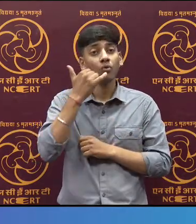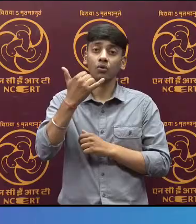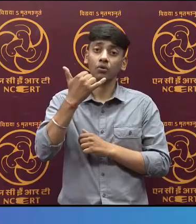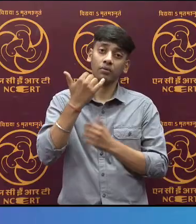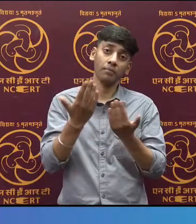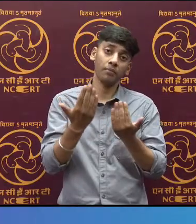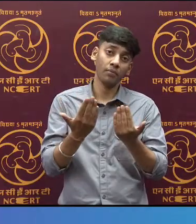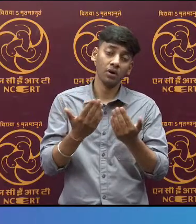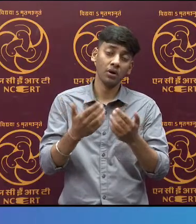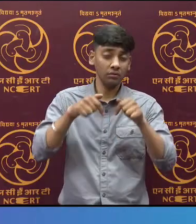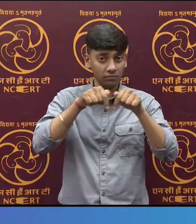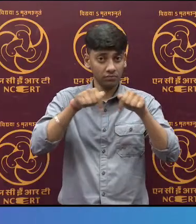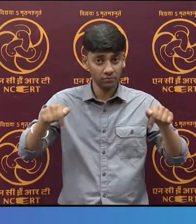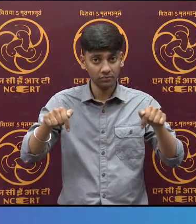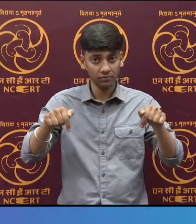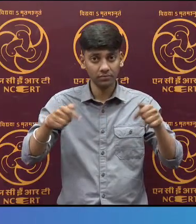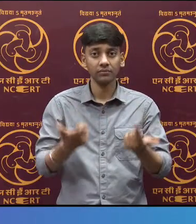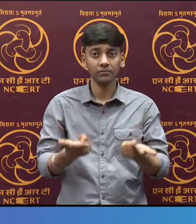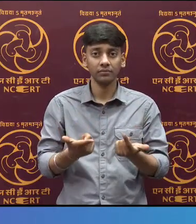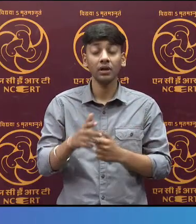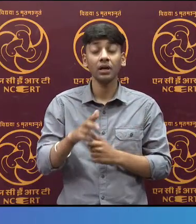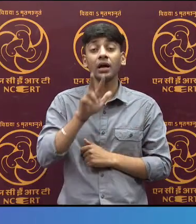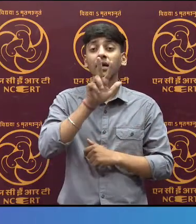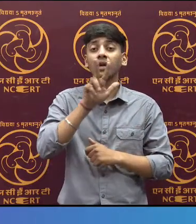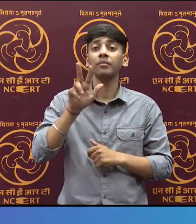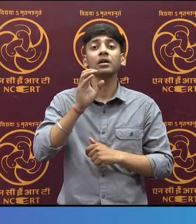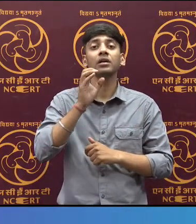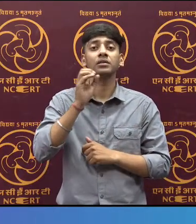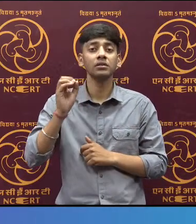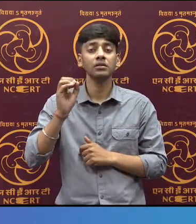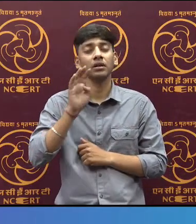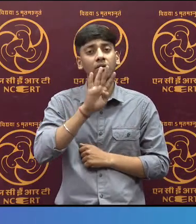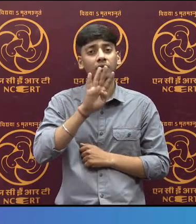phone number is flashing on your screen, which is